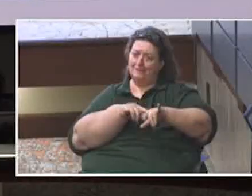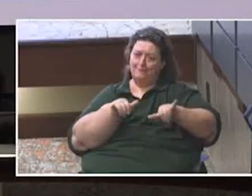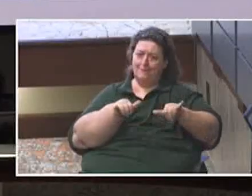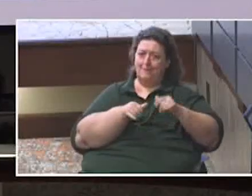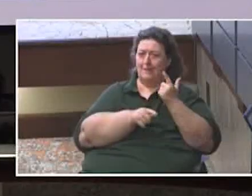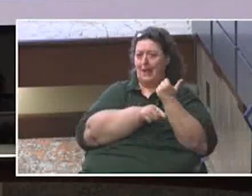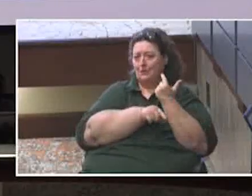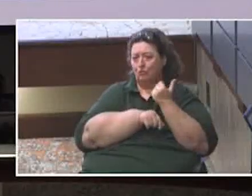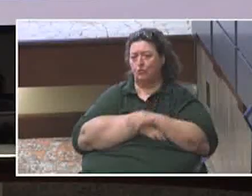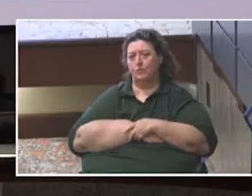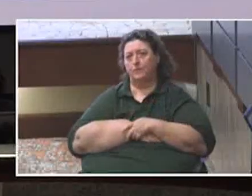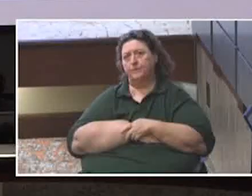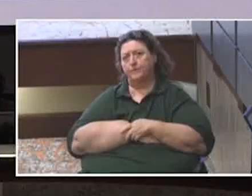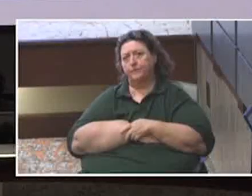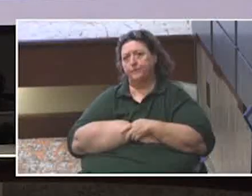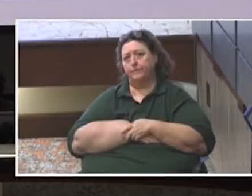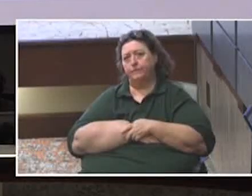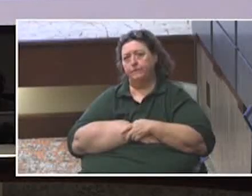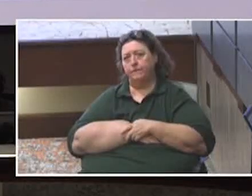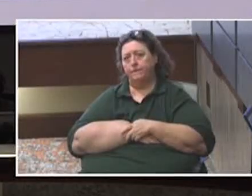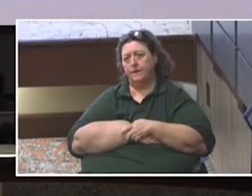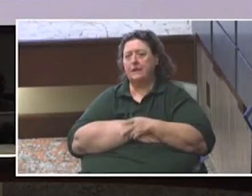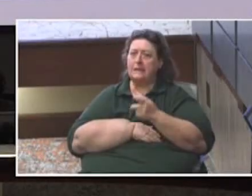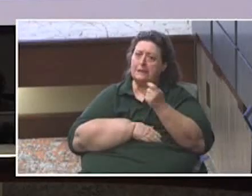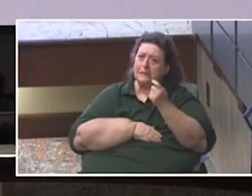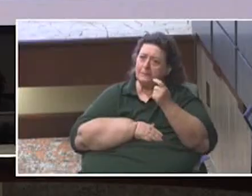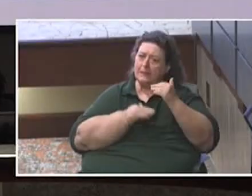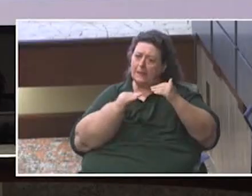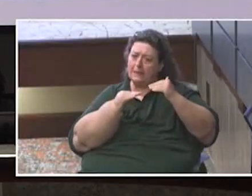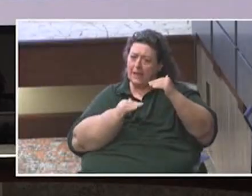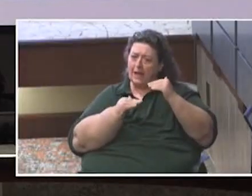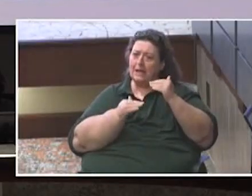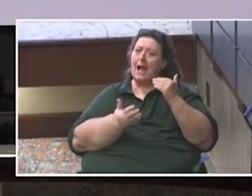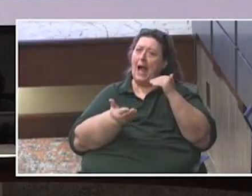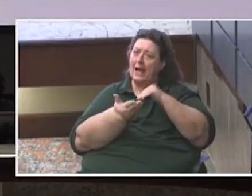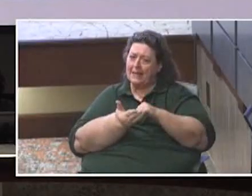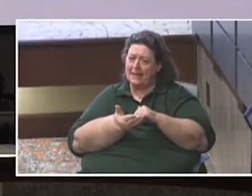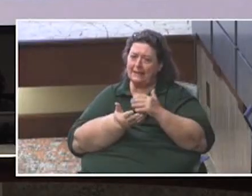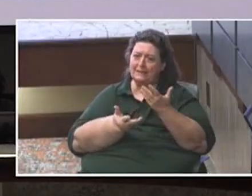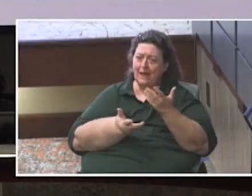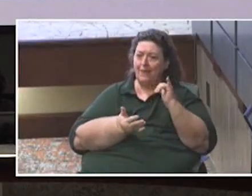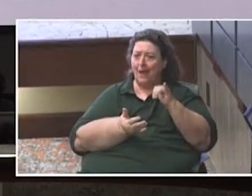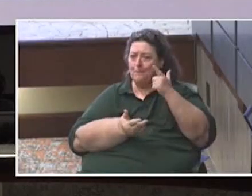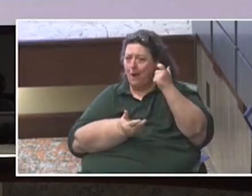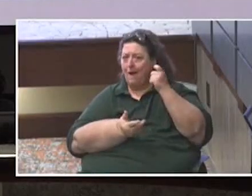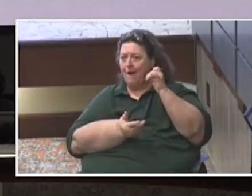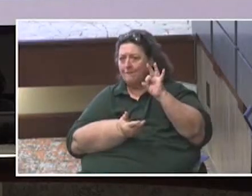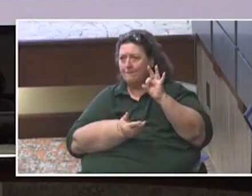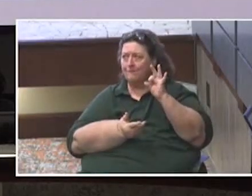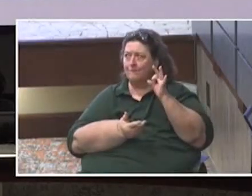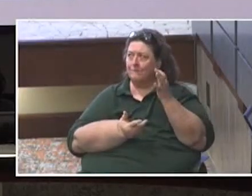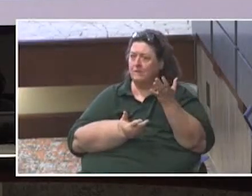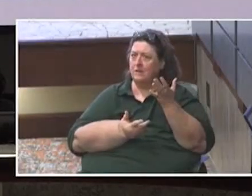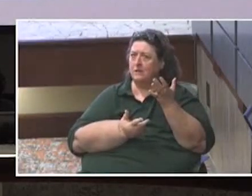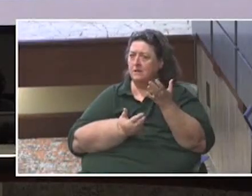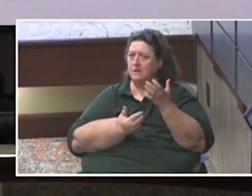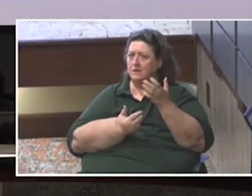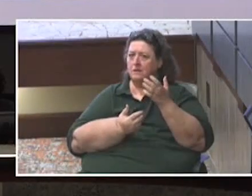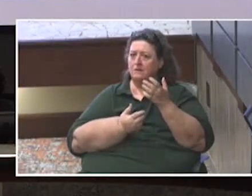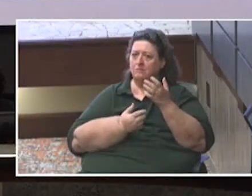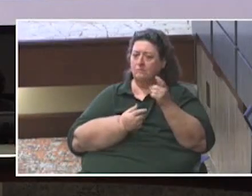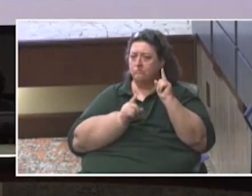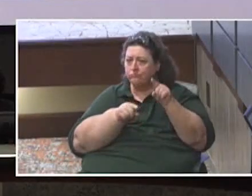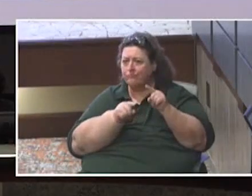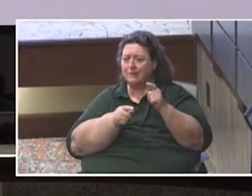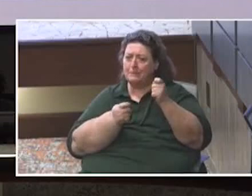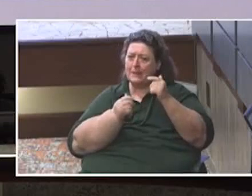year. It's slightly lower, again, it's kind of alluded to around the zoo discussion. Year-to-date attendance